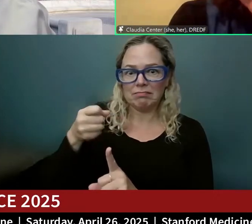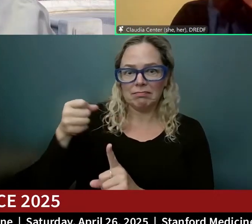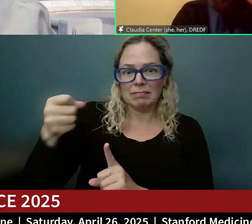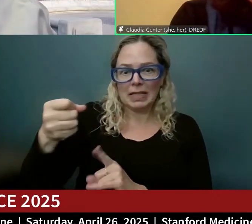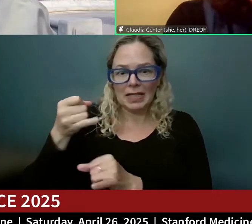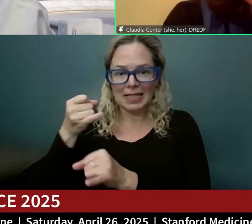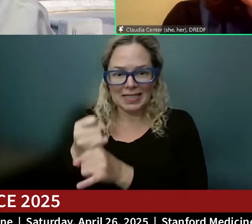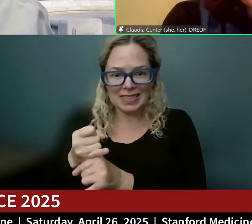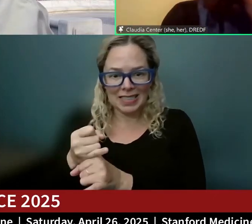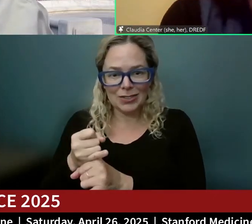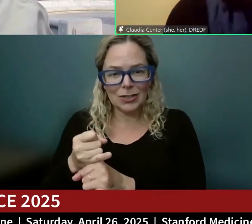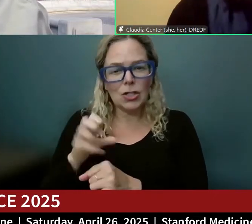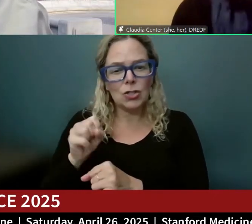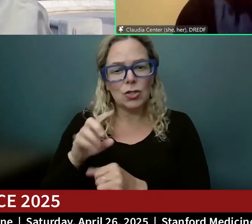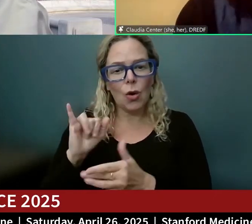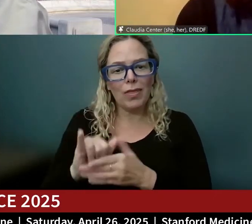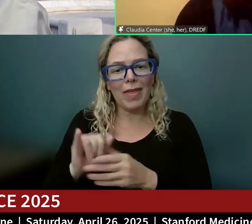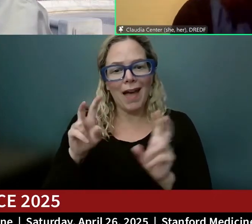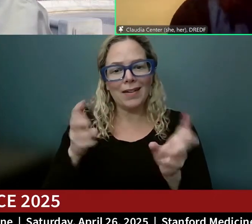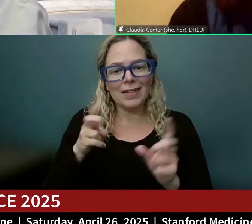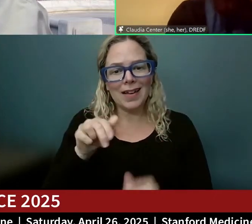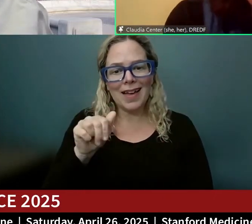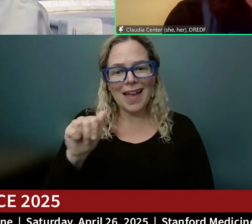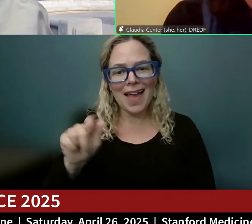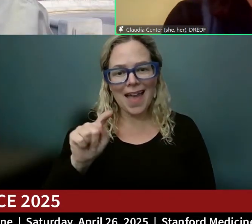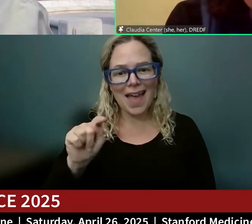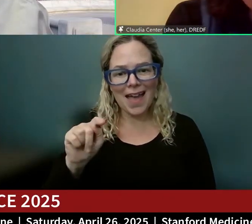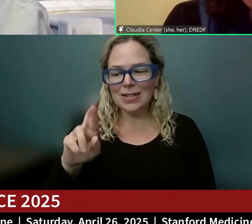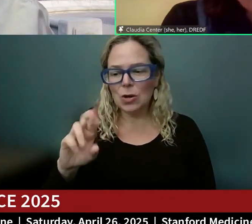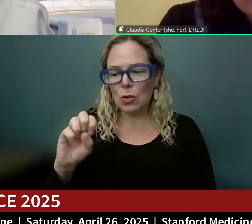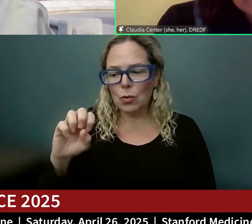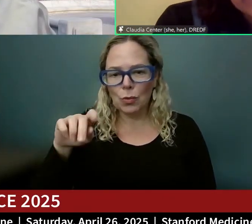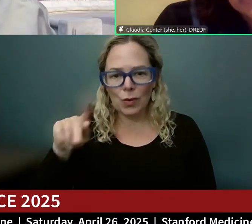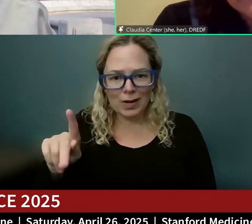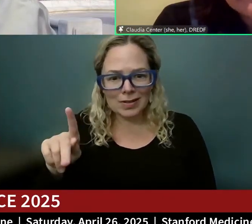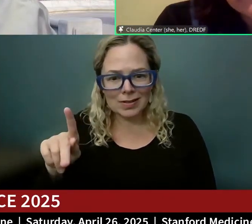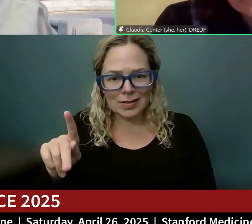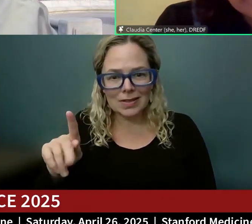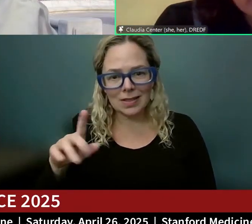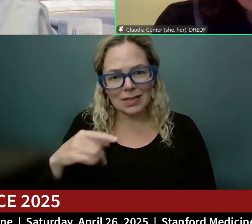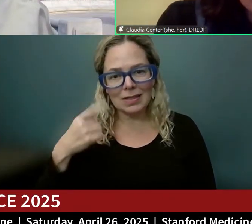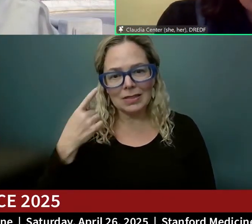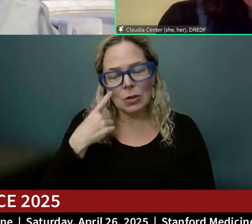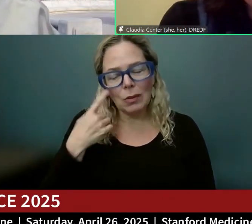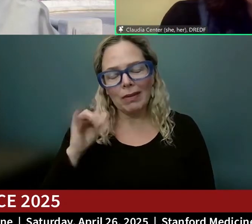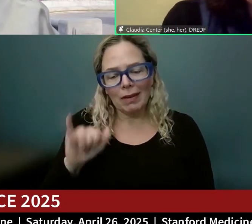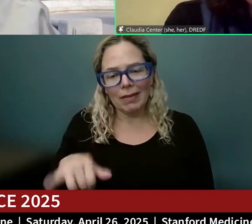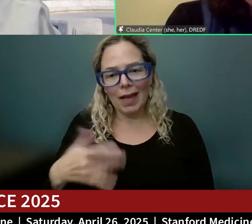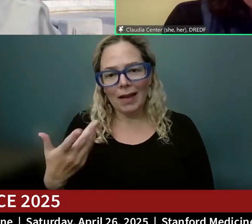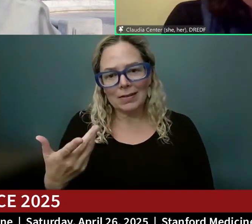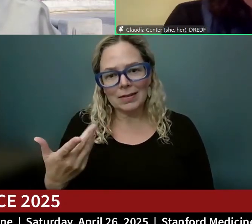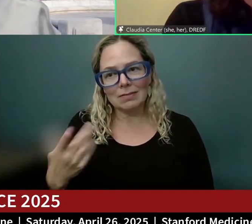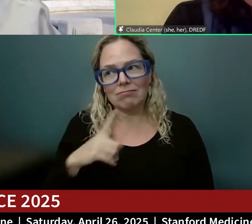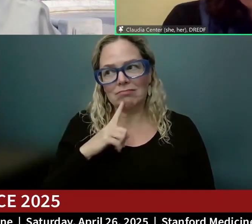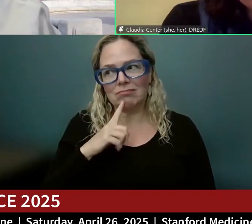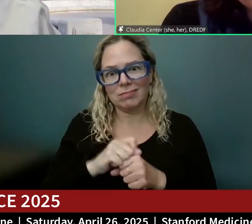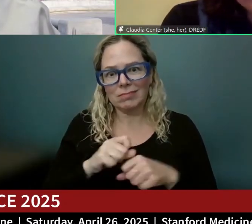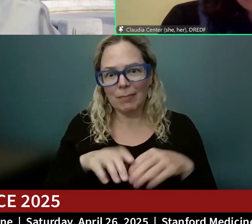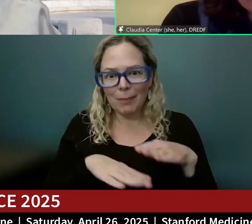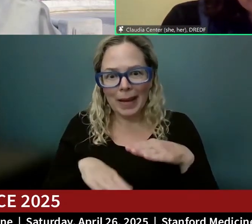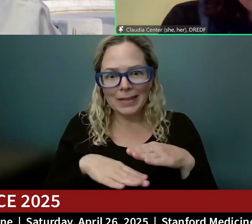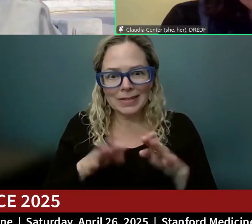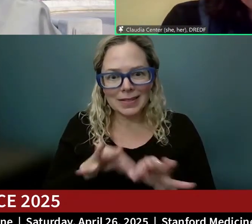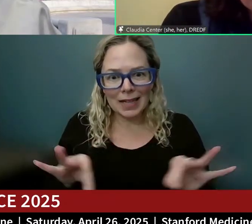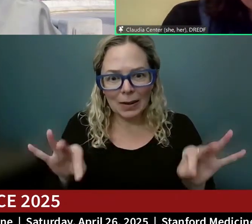of concept, which we think is very basic and important. So those are the two parts of the